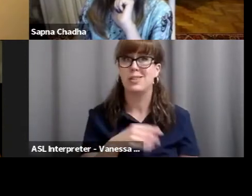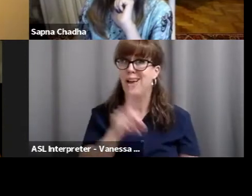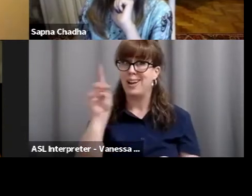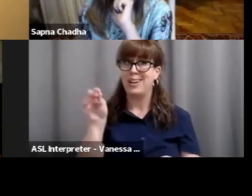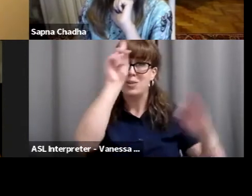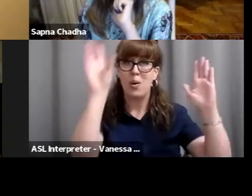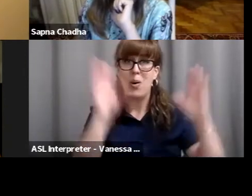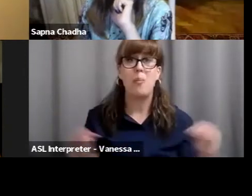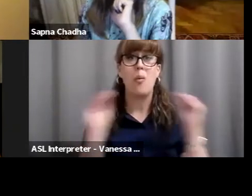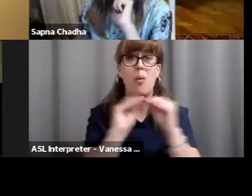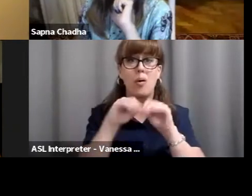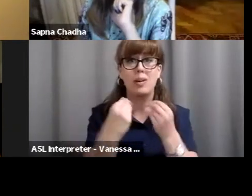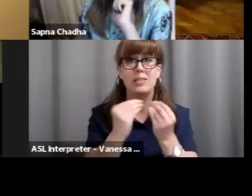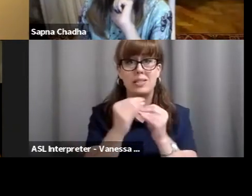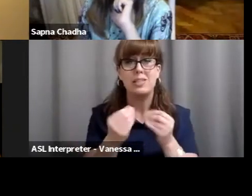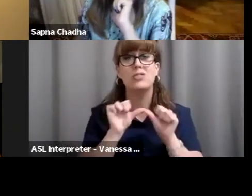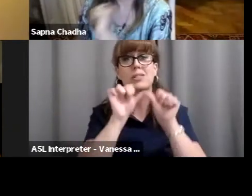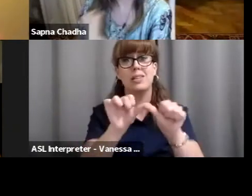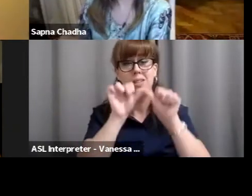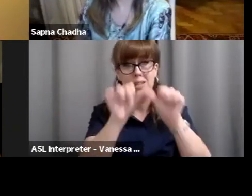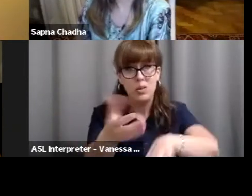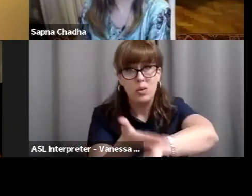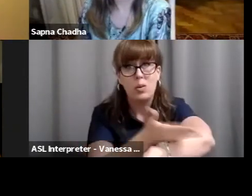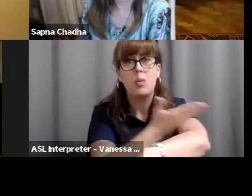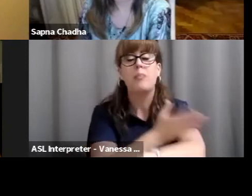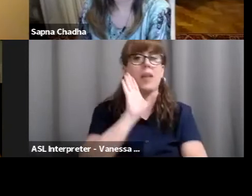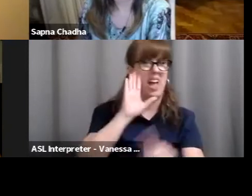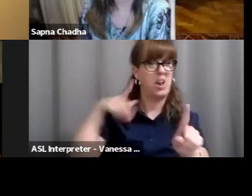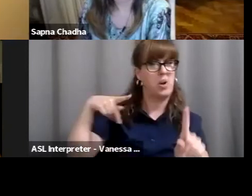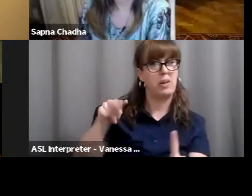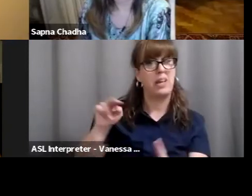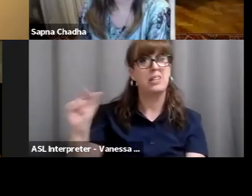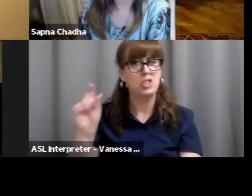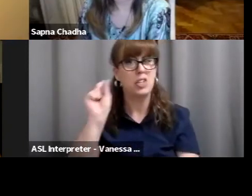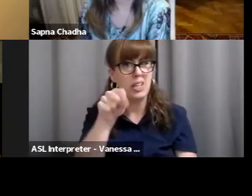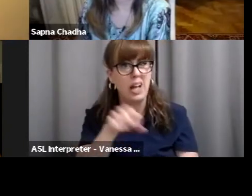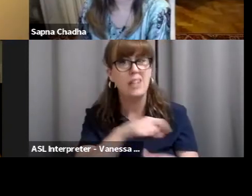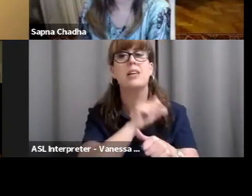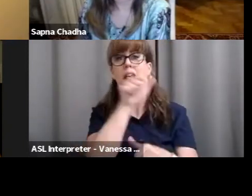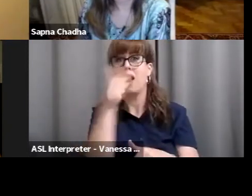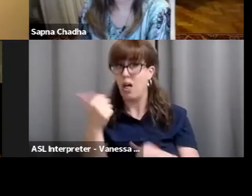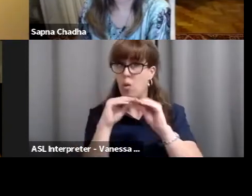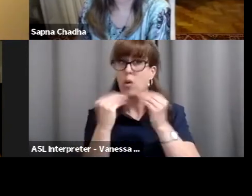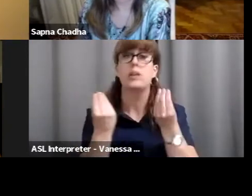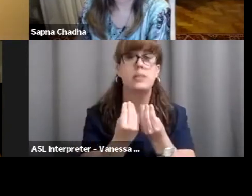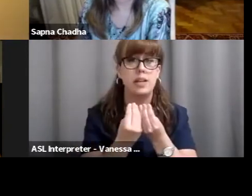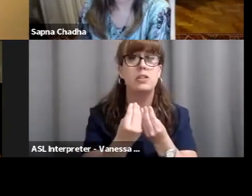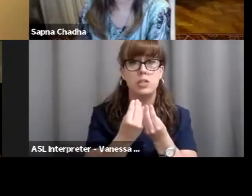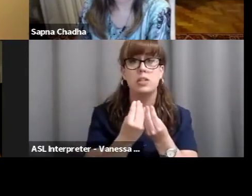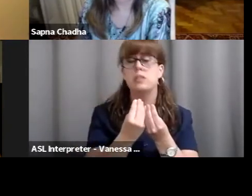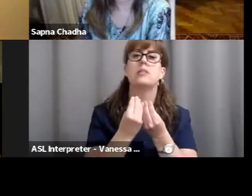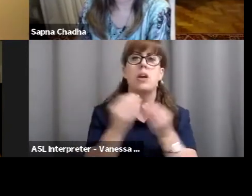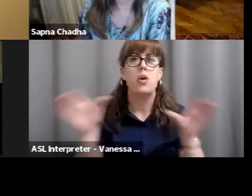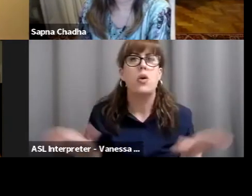of work in that space. And I know they do. I know P&G does, and, a lot of other organizations who do it. But it's really